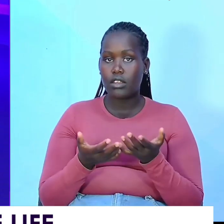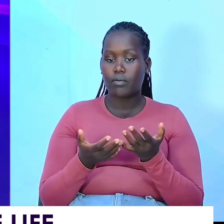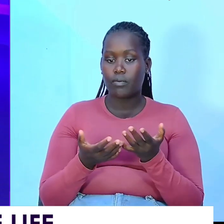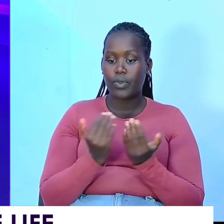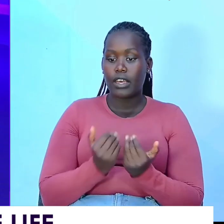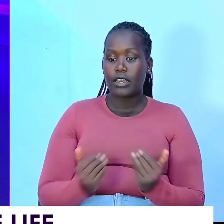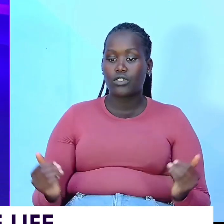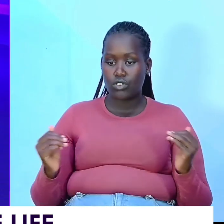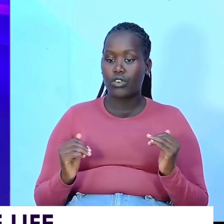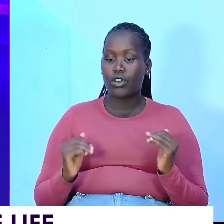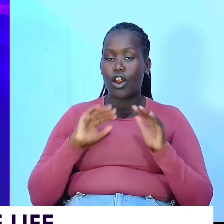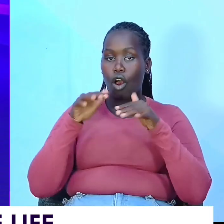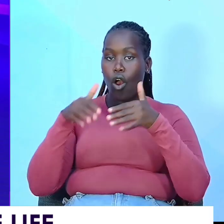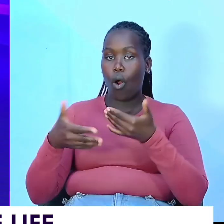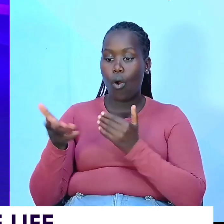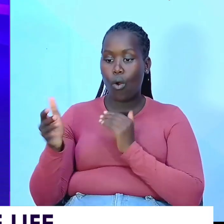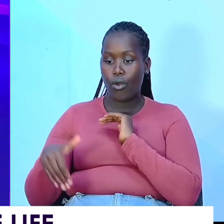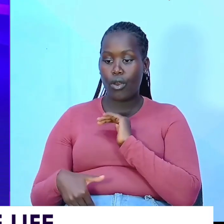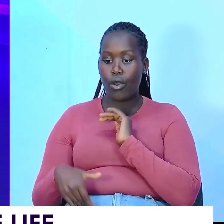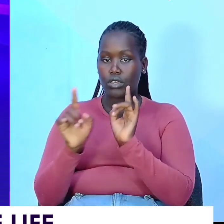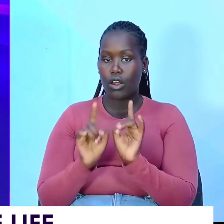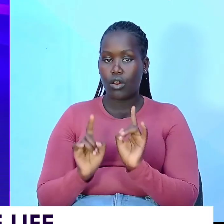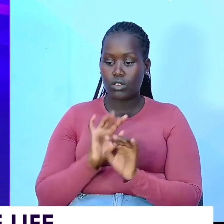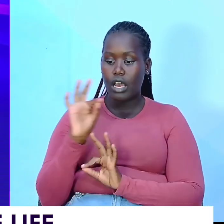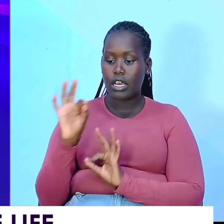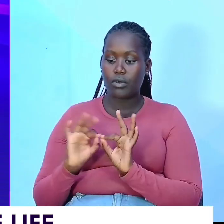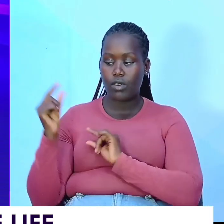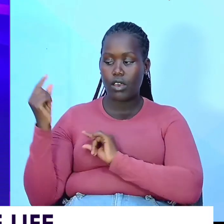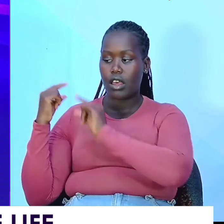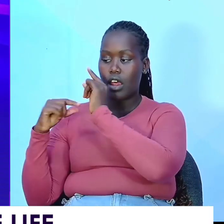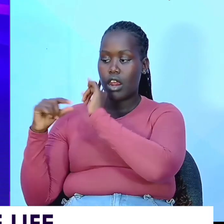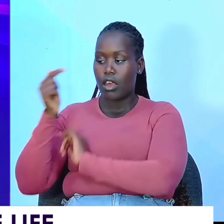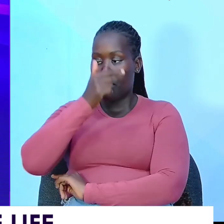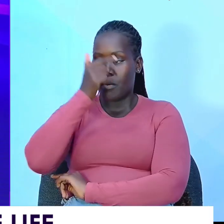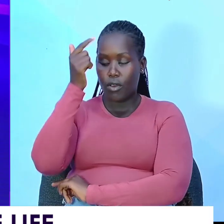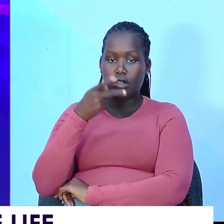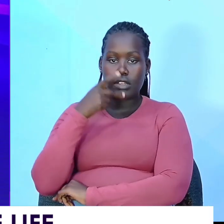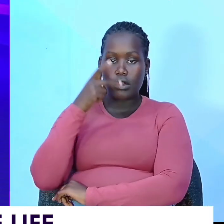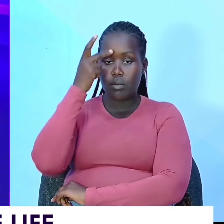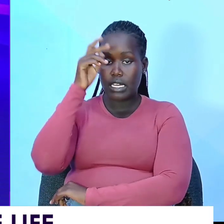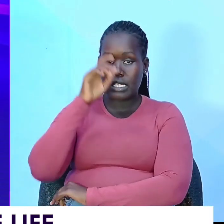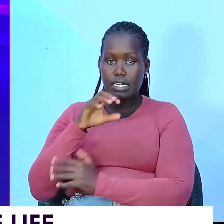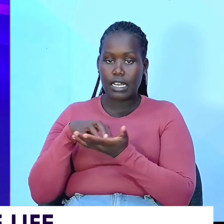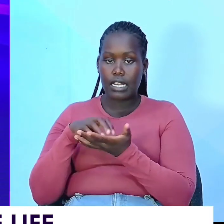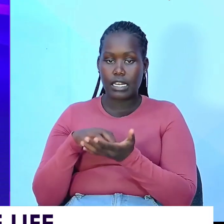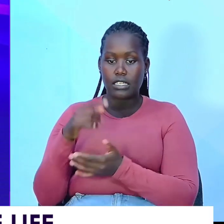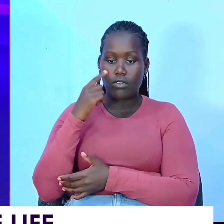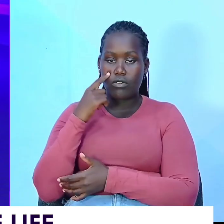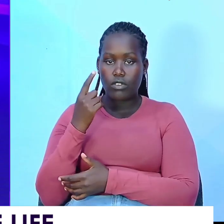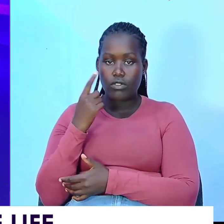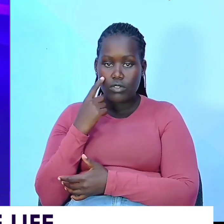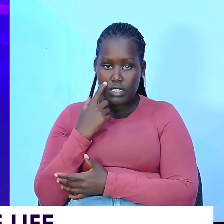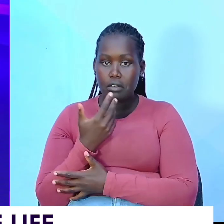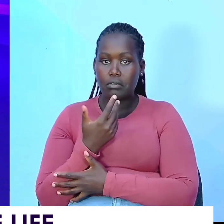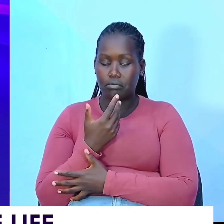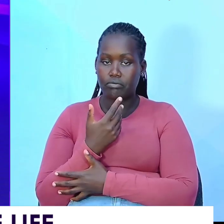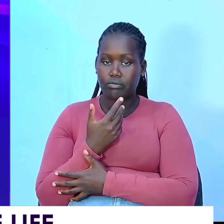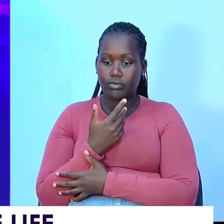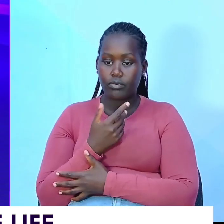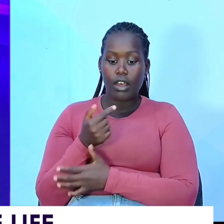children or the youths, or even a certain generation, because the parenting crisis will be seen all the way to adulthood. Right.